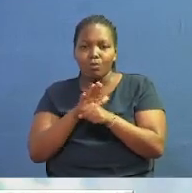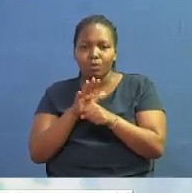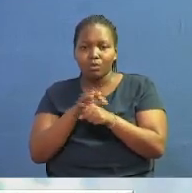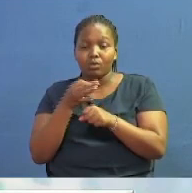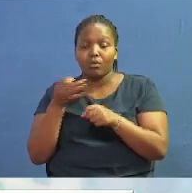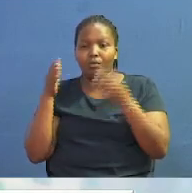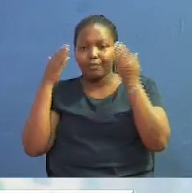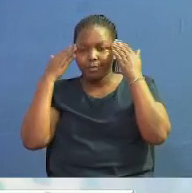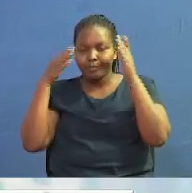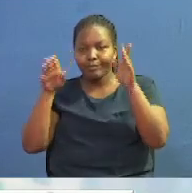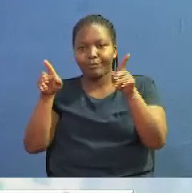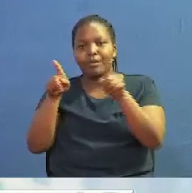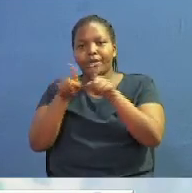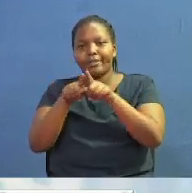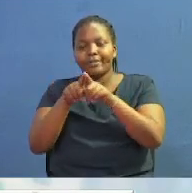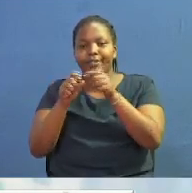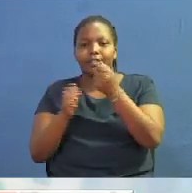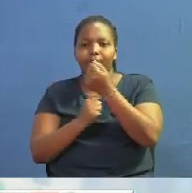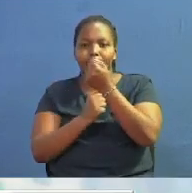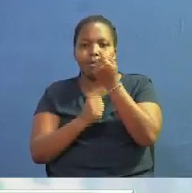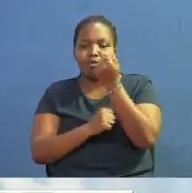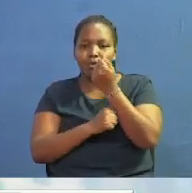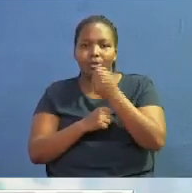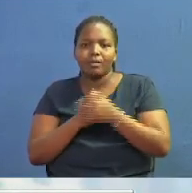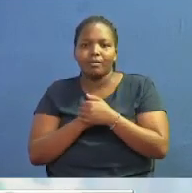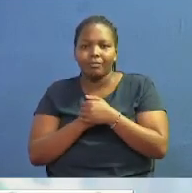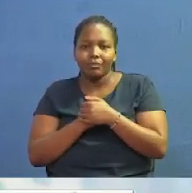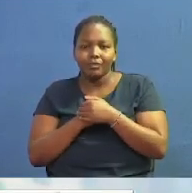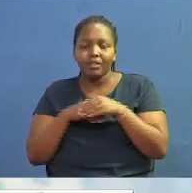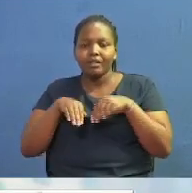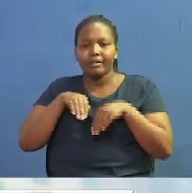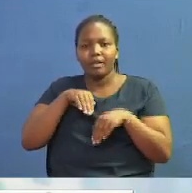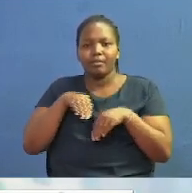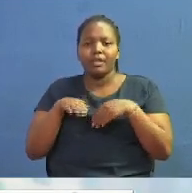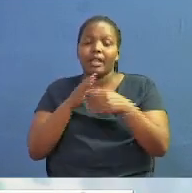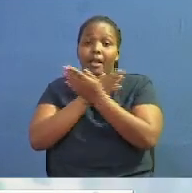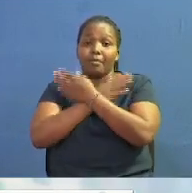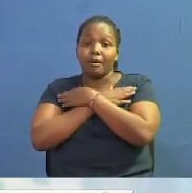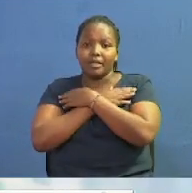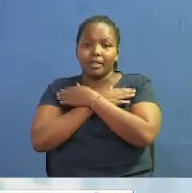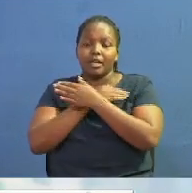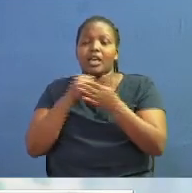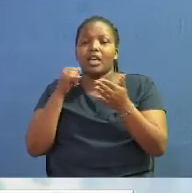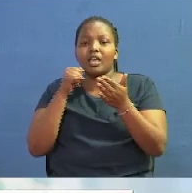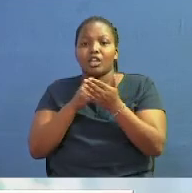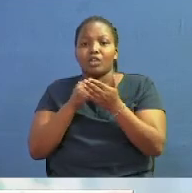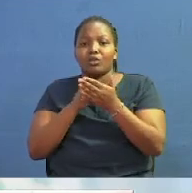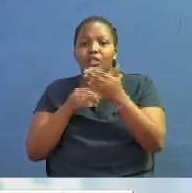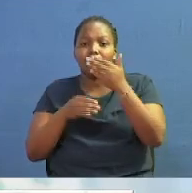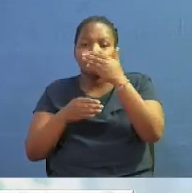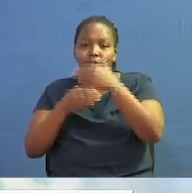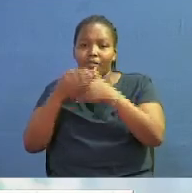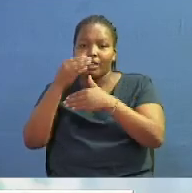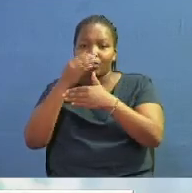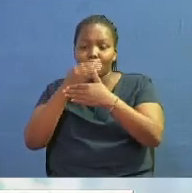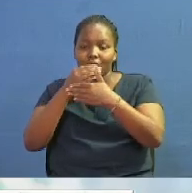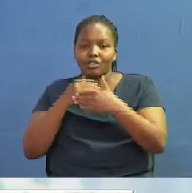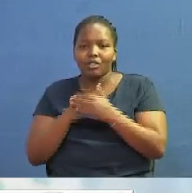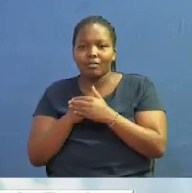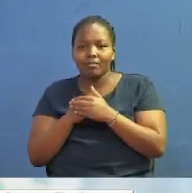support for information on inclusion, disability embracing, inclusive infrastructure,